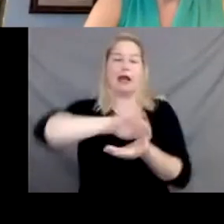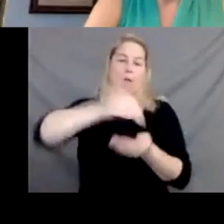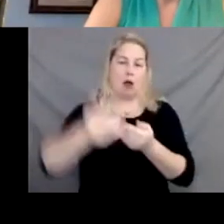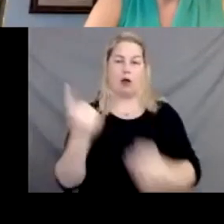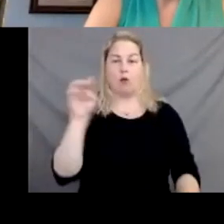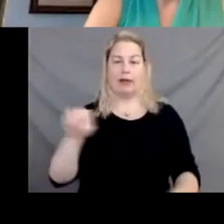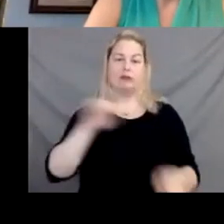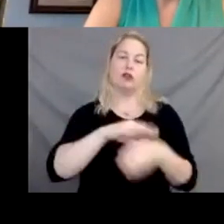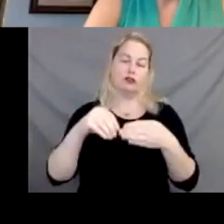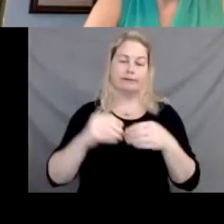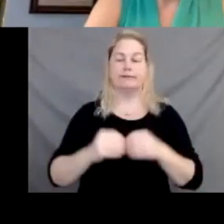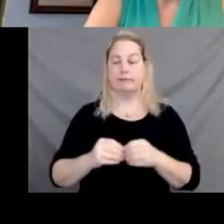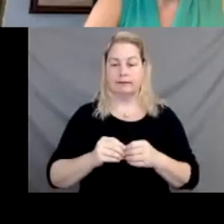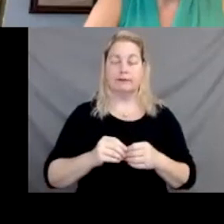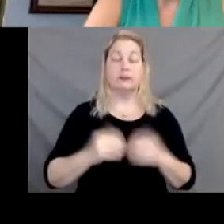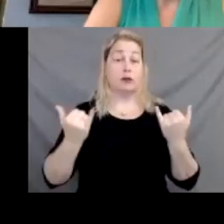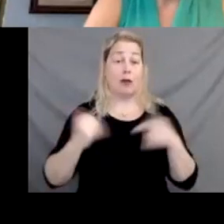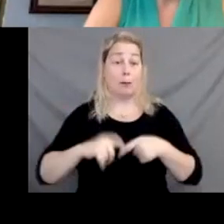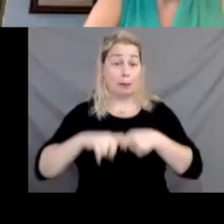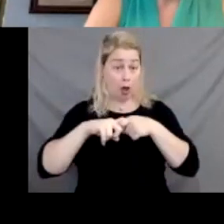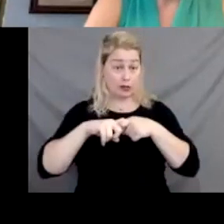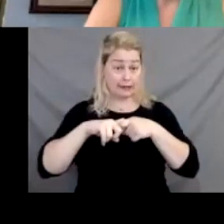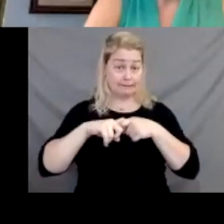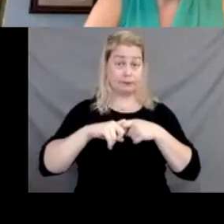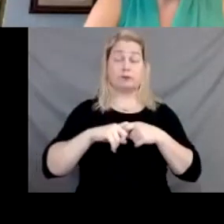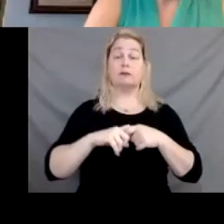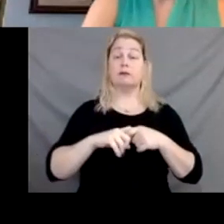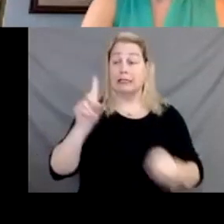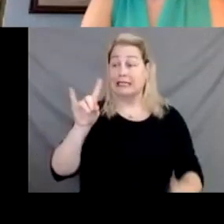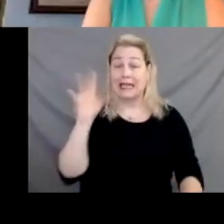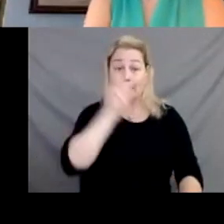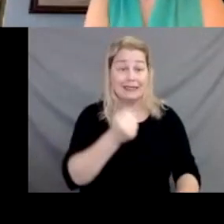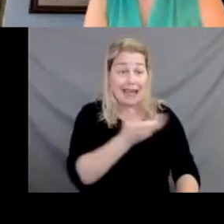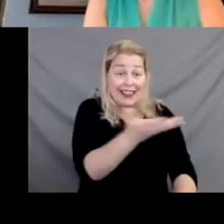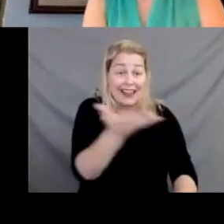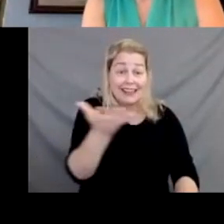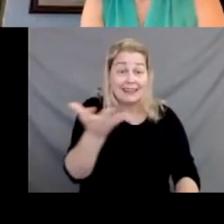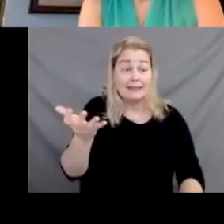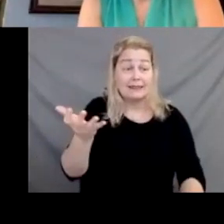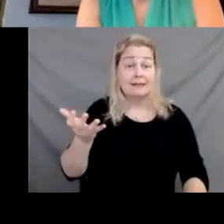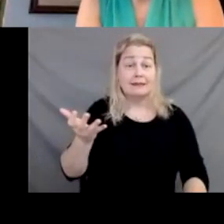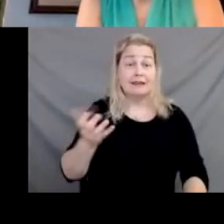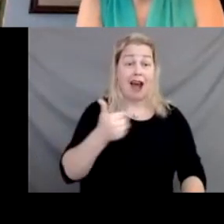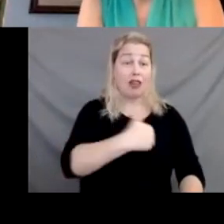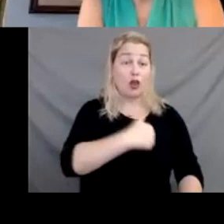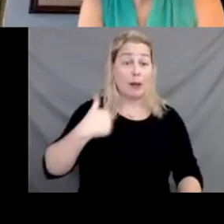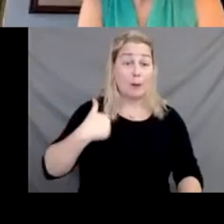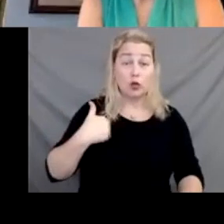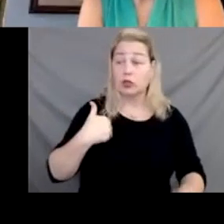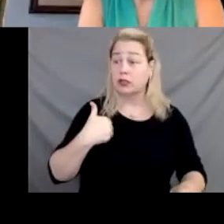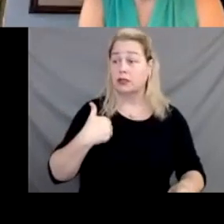With that, I want to pause and see if I missed anything from any of the other members of the direct